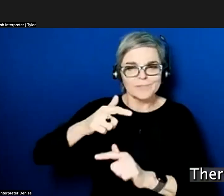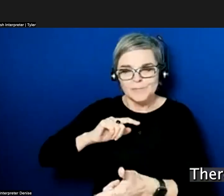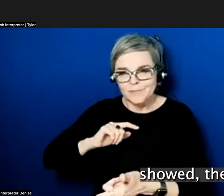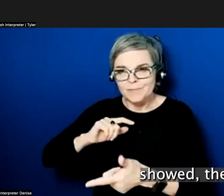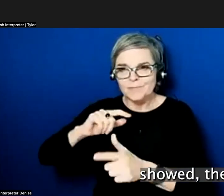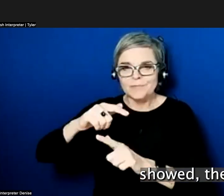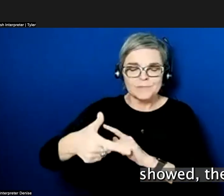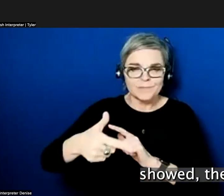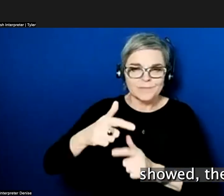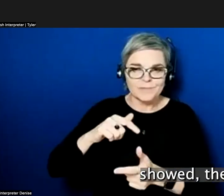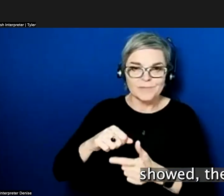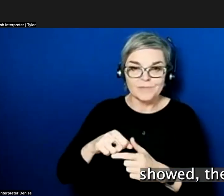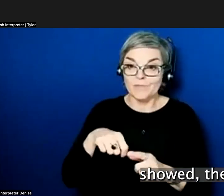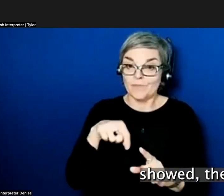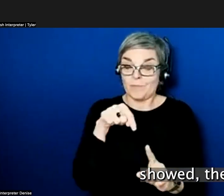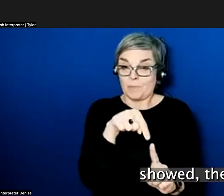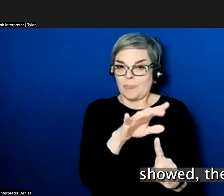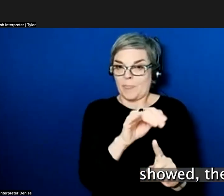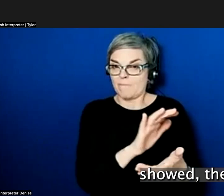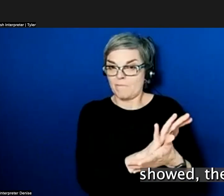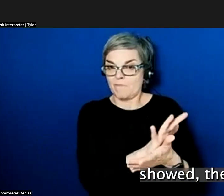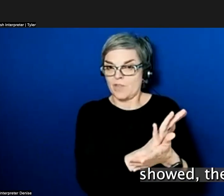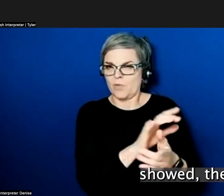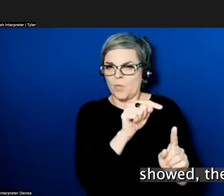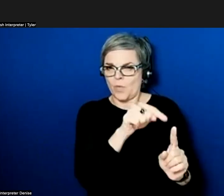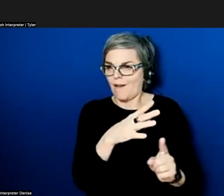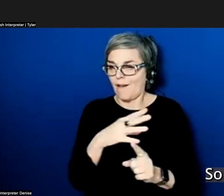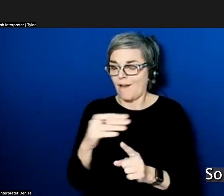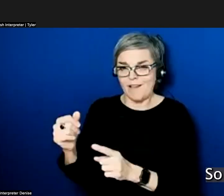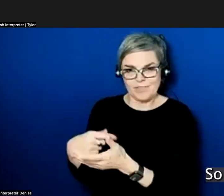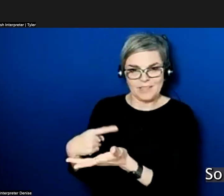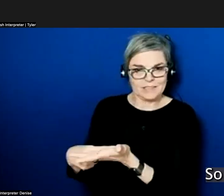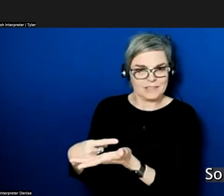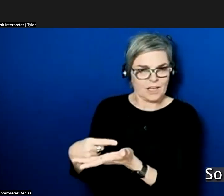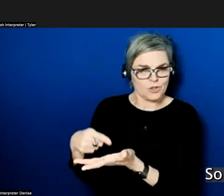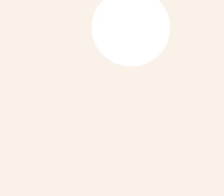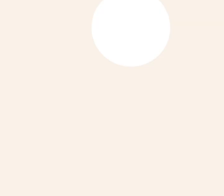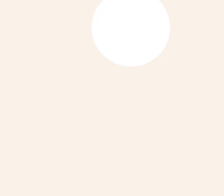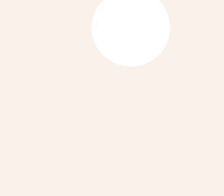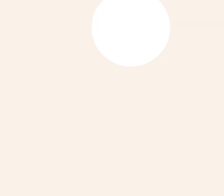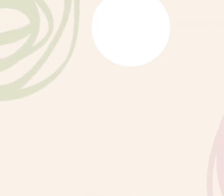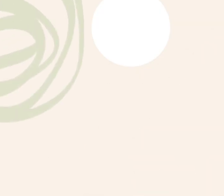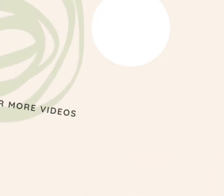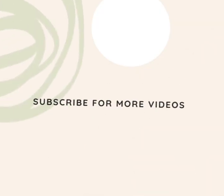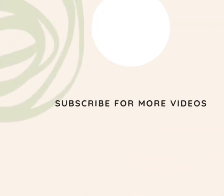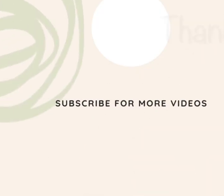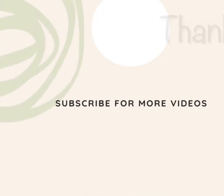discussion showed, there's so many elements to it. So thank you for that.